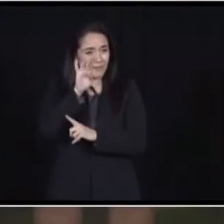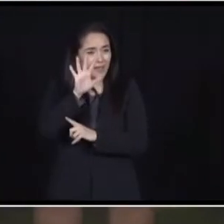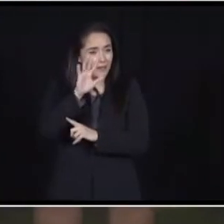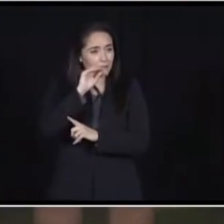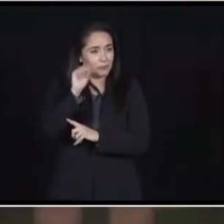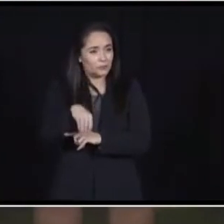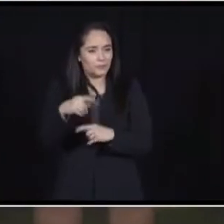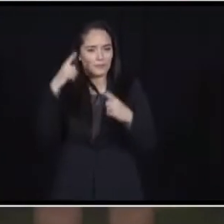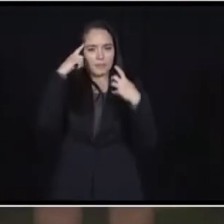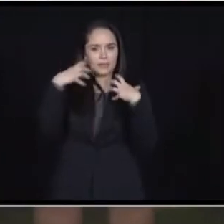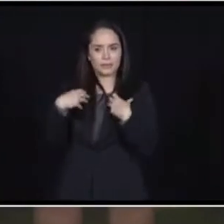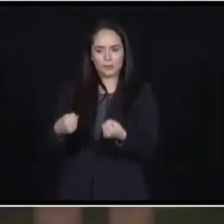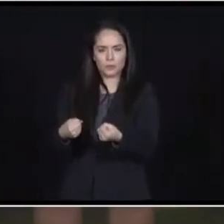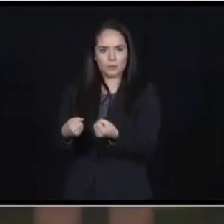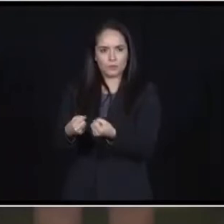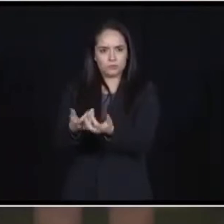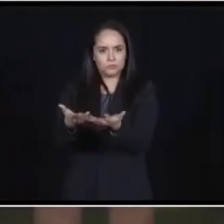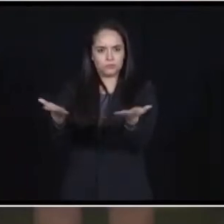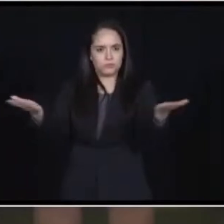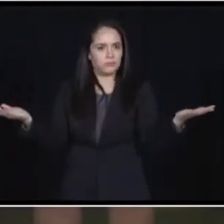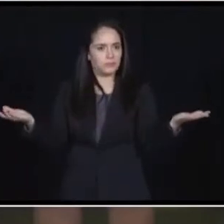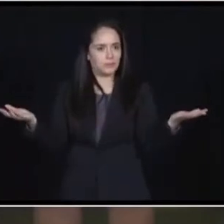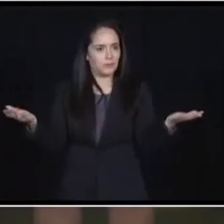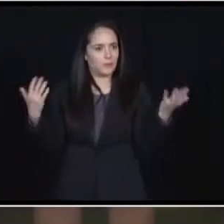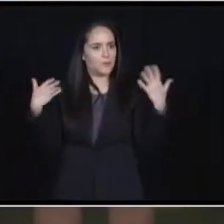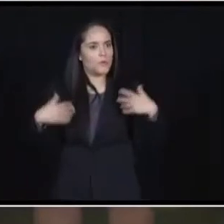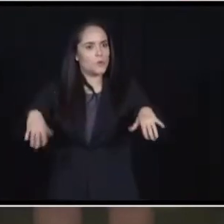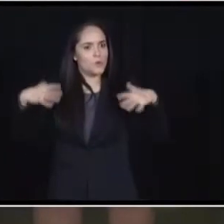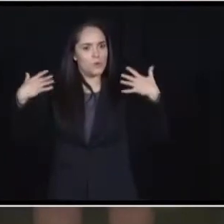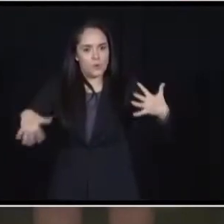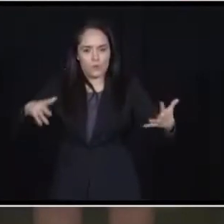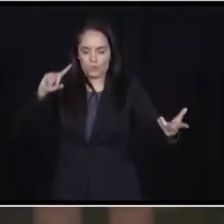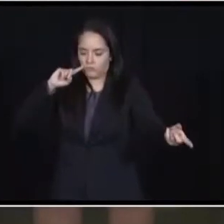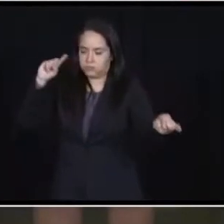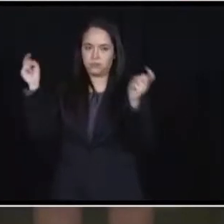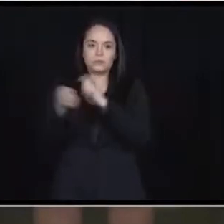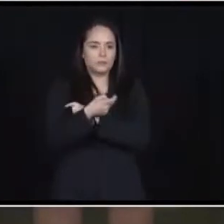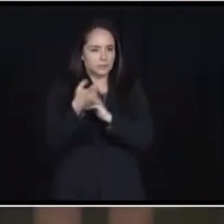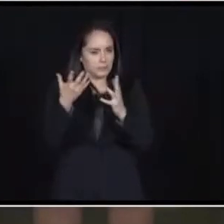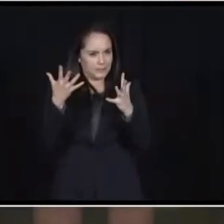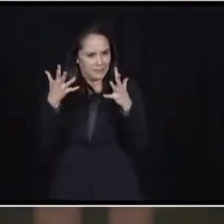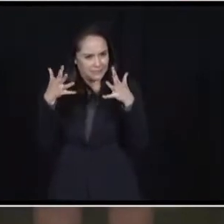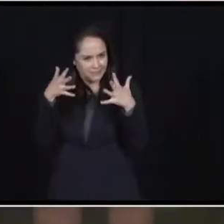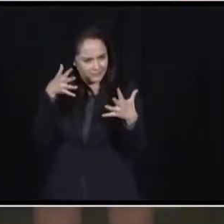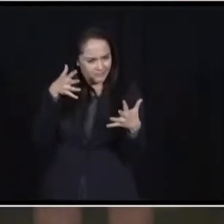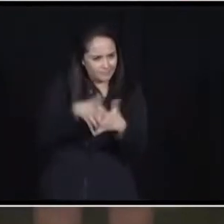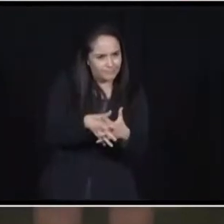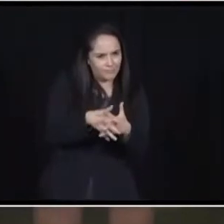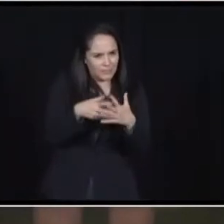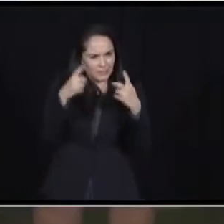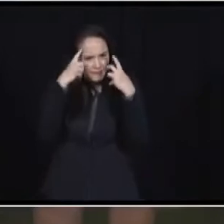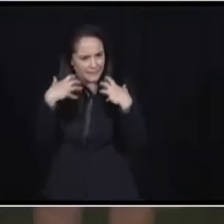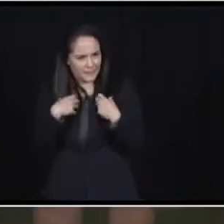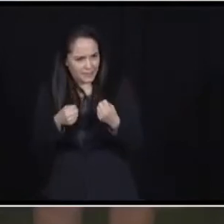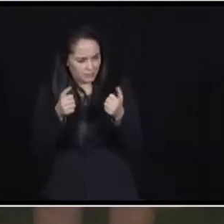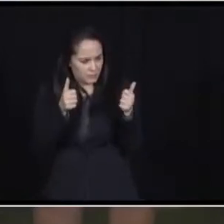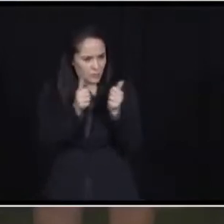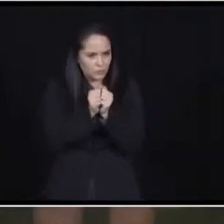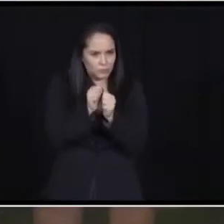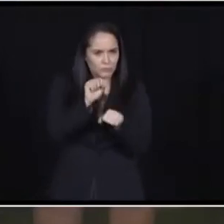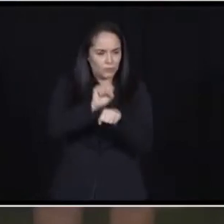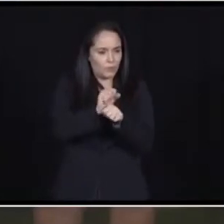is truly going to be a game changer to embed mental health workers with police officers so that when